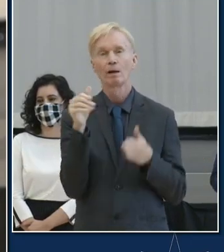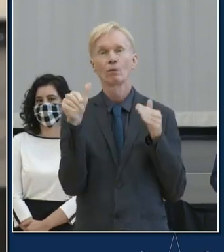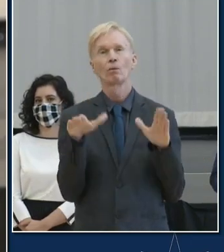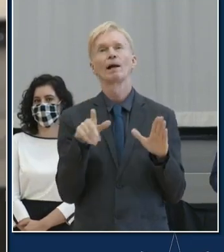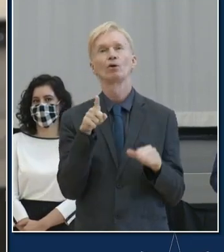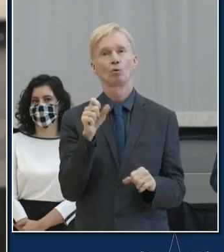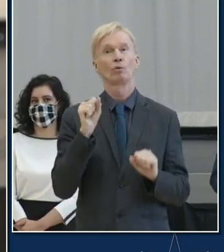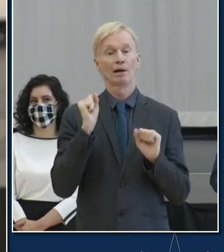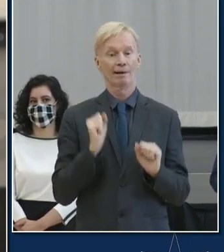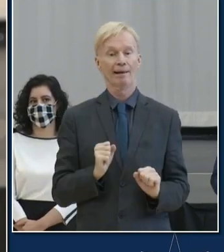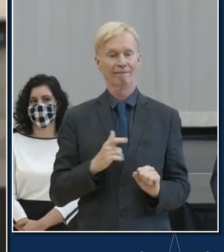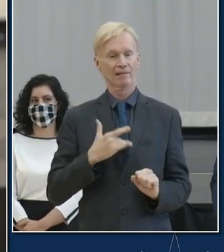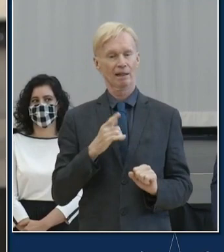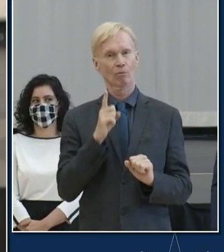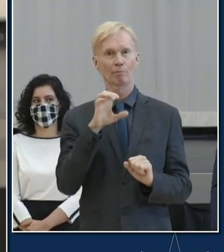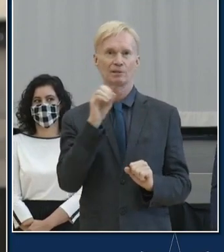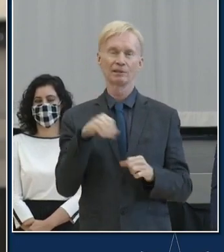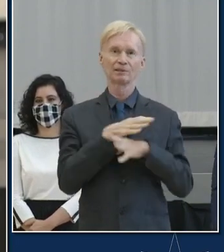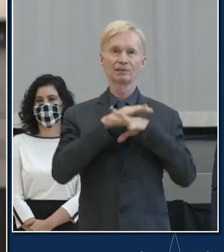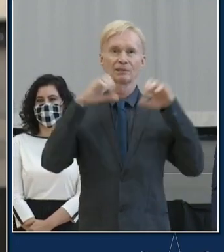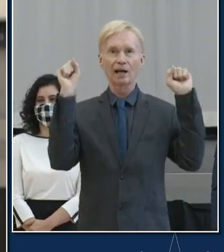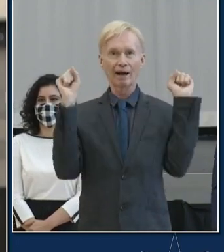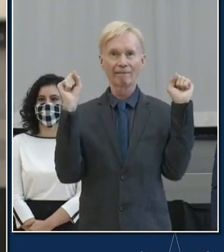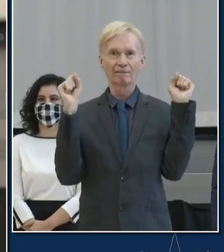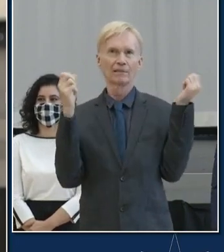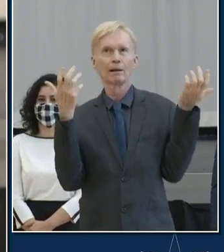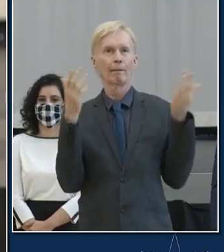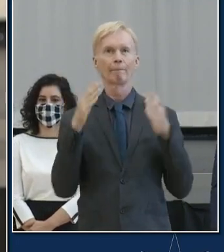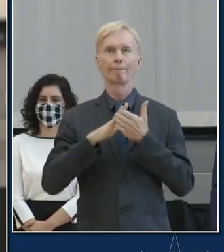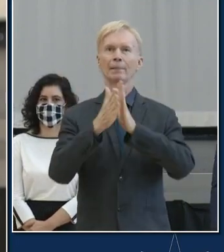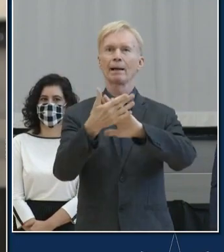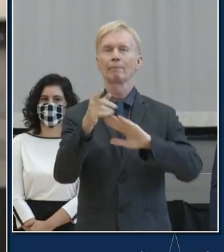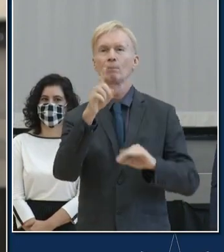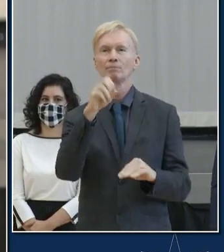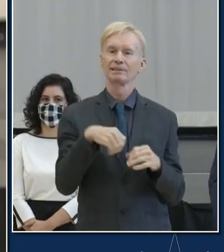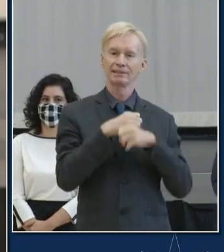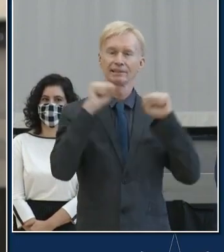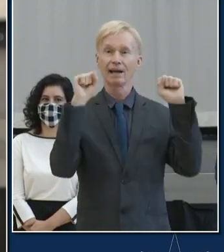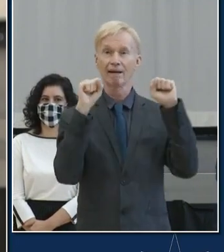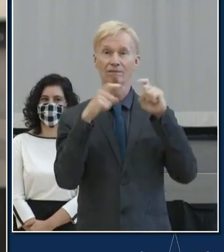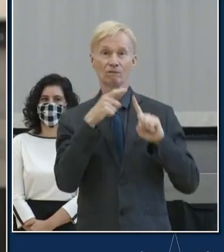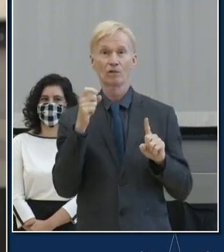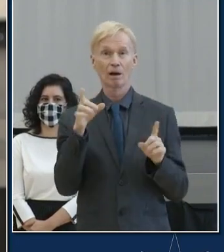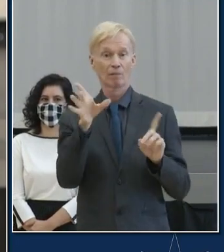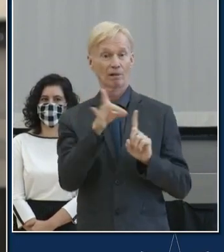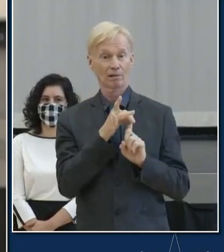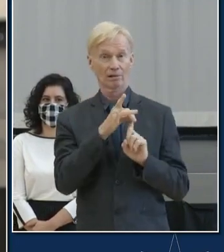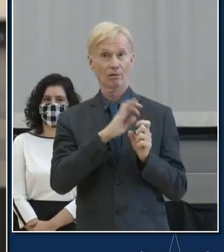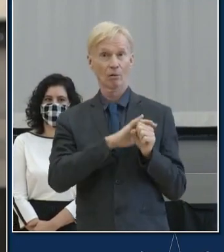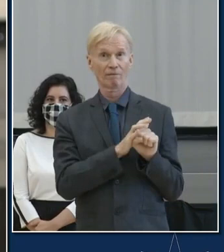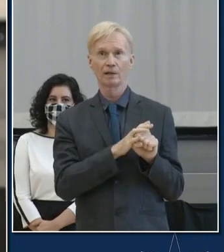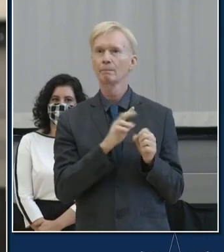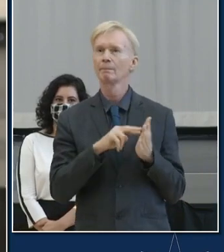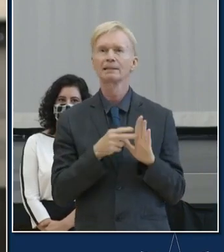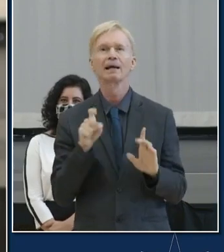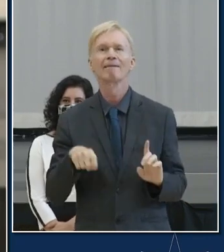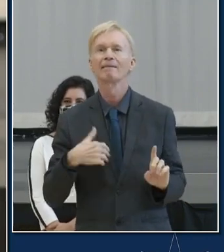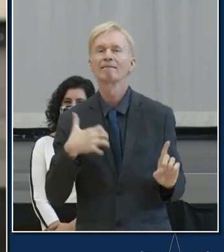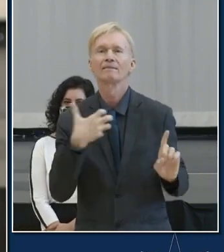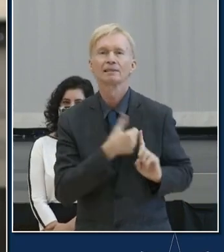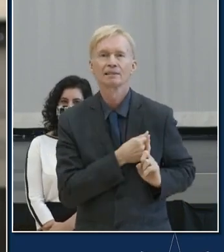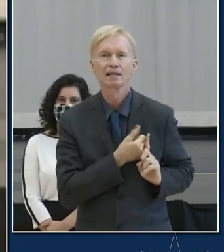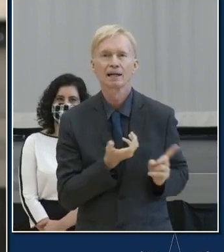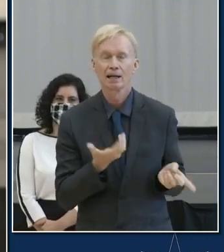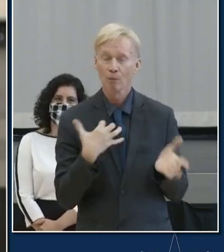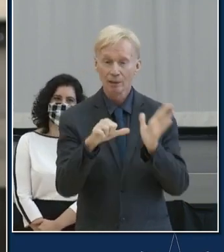can feel safe, not even feel safe, but be safe from the virus is to get vaccinated. And I want to emphasize